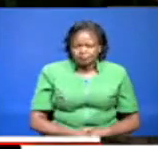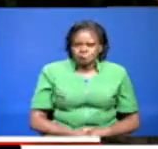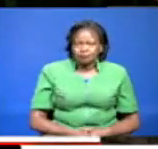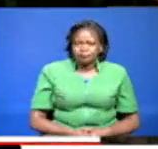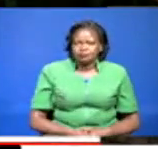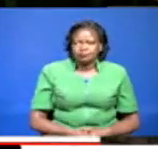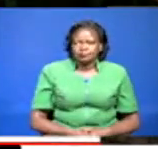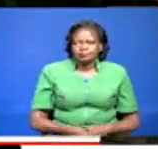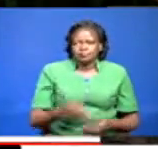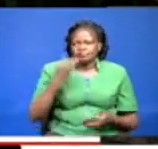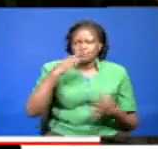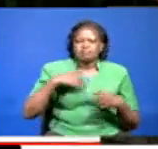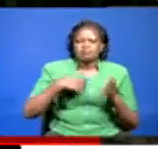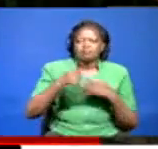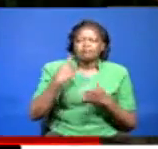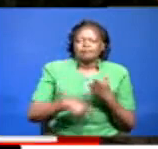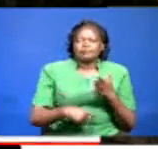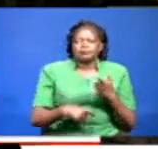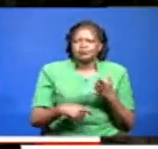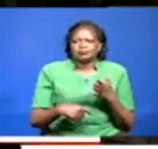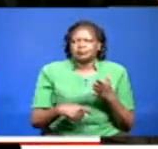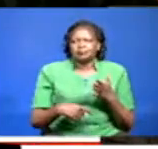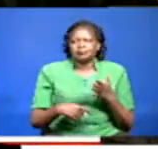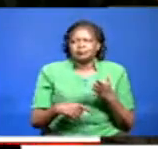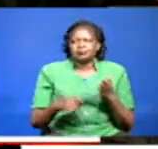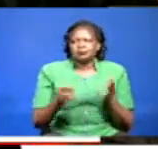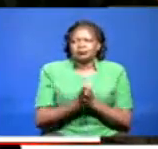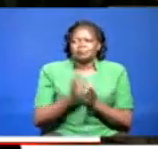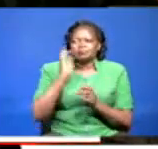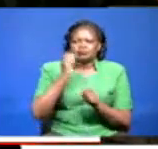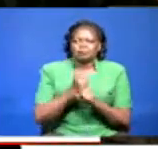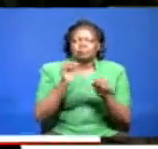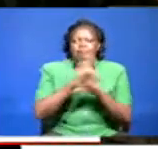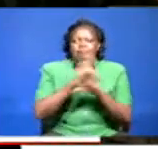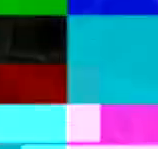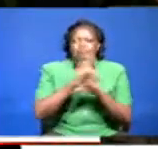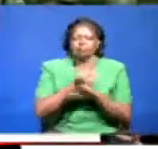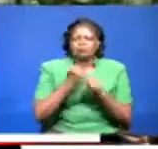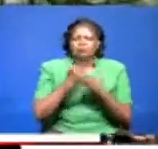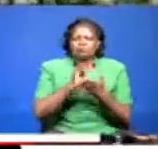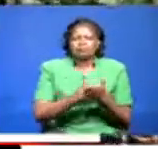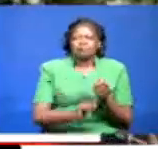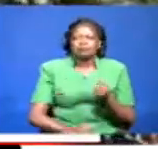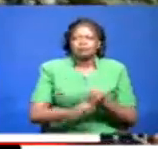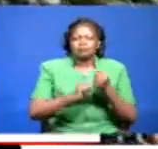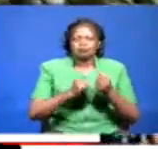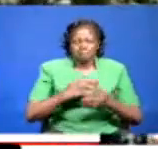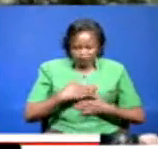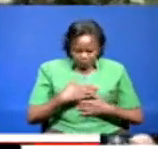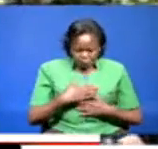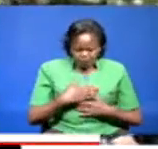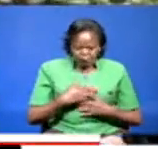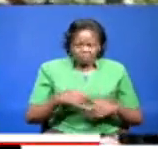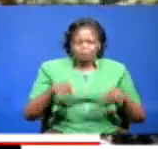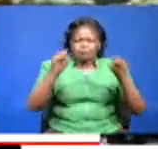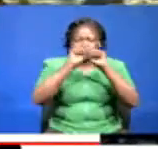the taxpayers, and we are going to do everything possible to make sure that we support His Excellency. In addition,